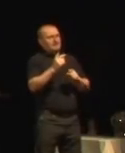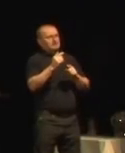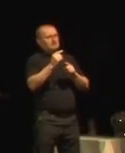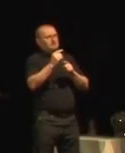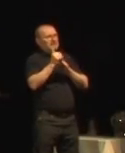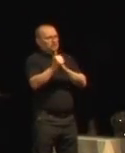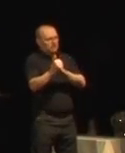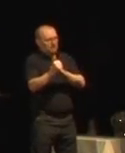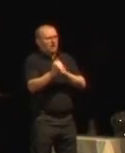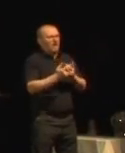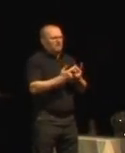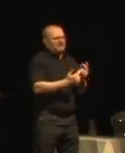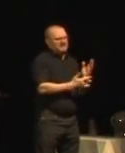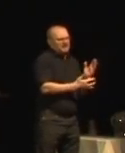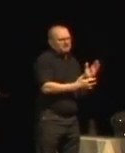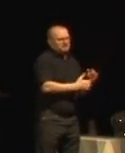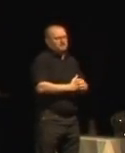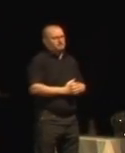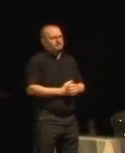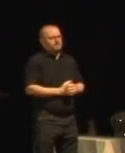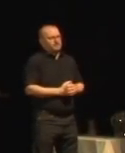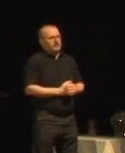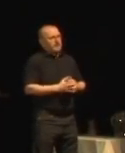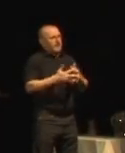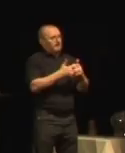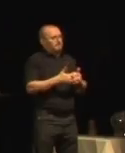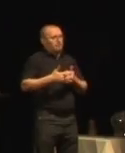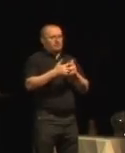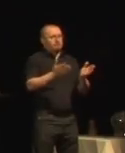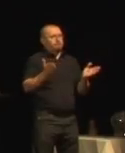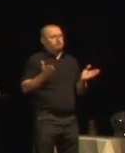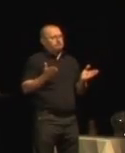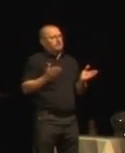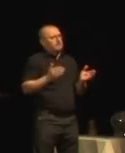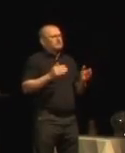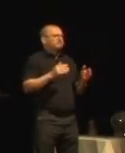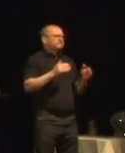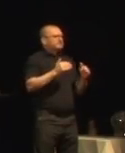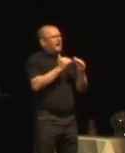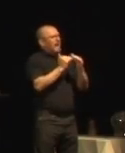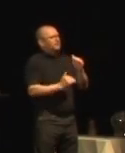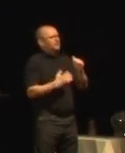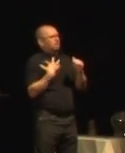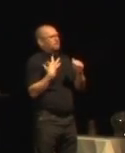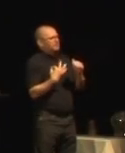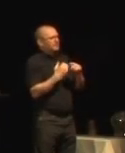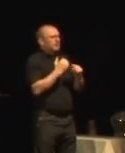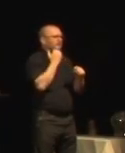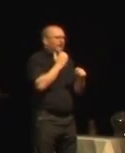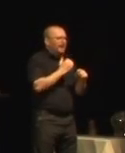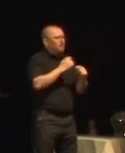roles. Underrepresented minorities in the US, which is defined as being Black, Latinx, or Indigenous